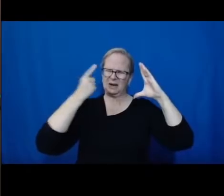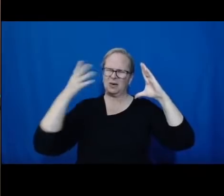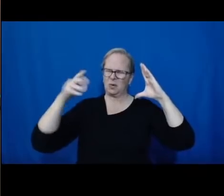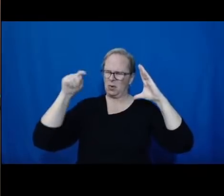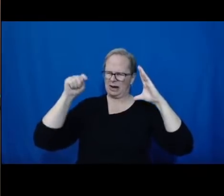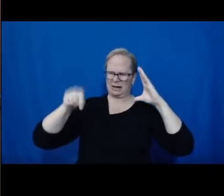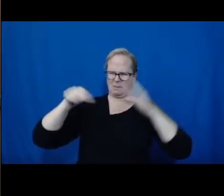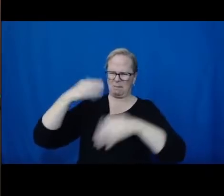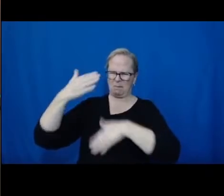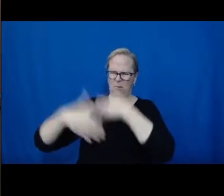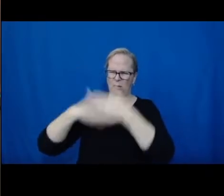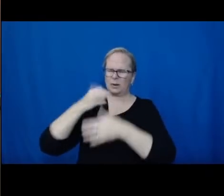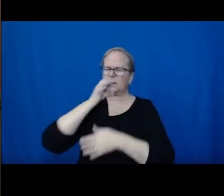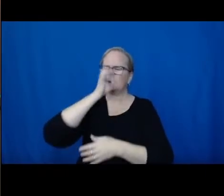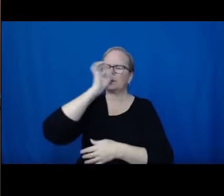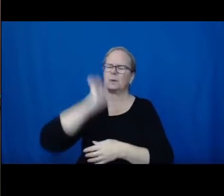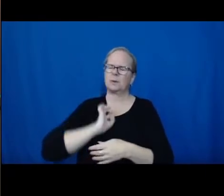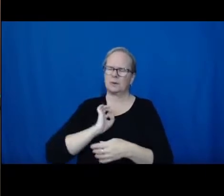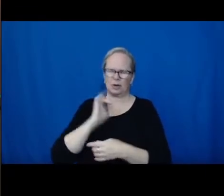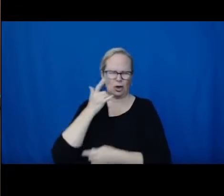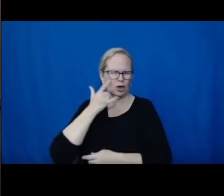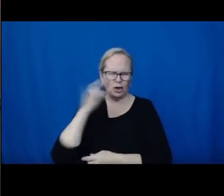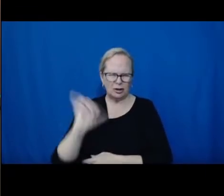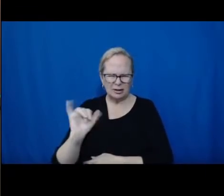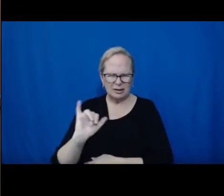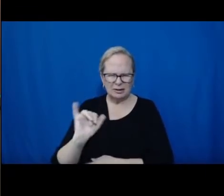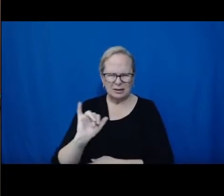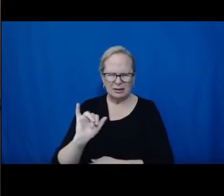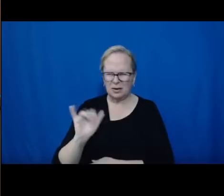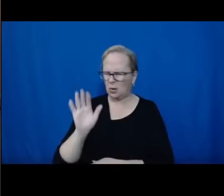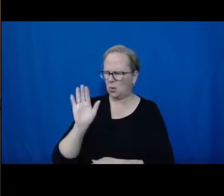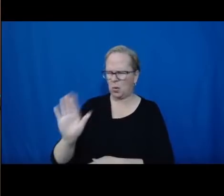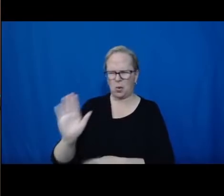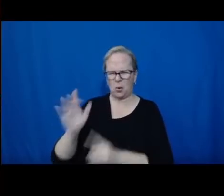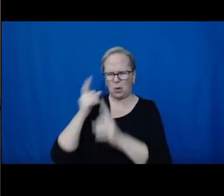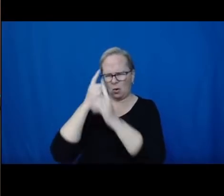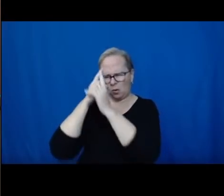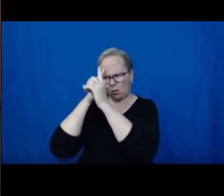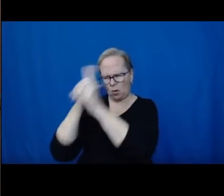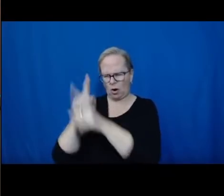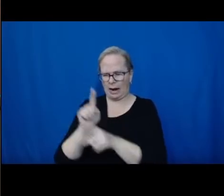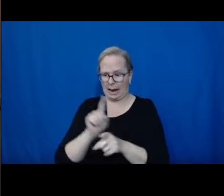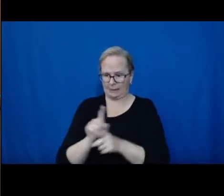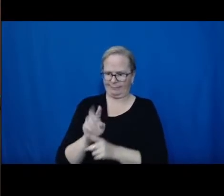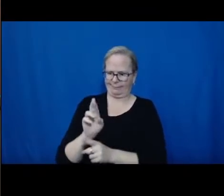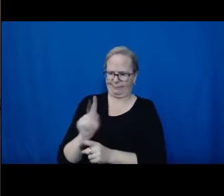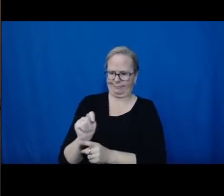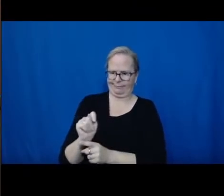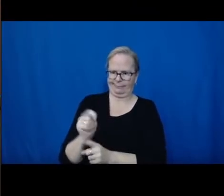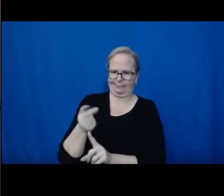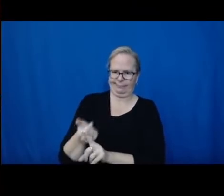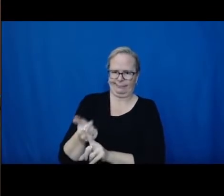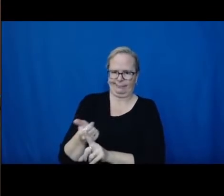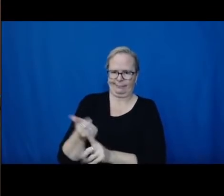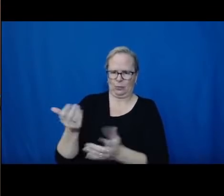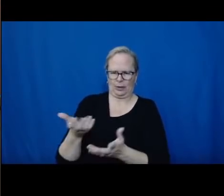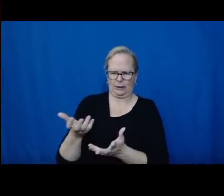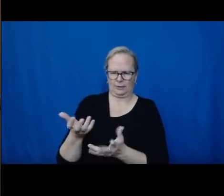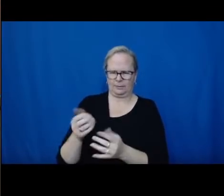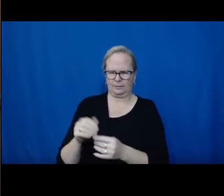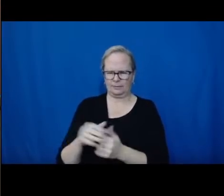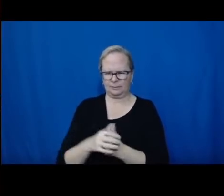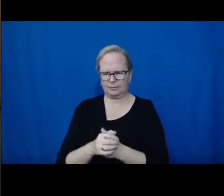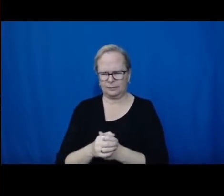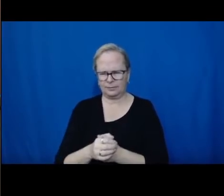of ventilation, what your mission as a respiratory therapist is in that, how that moves over to